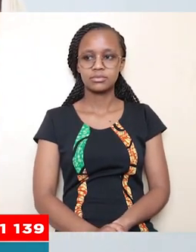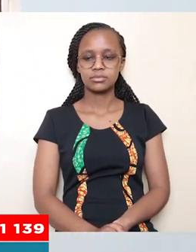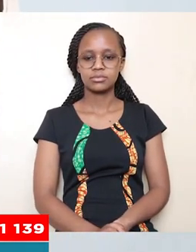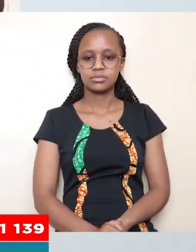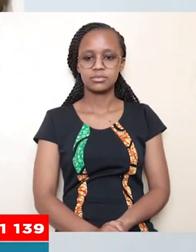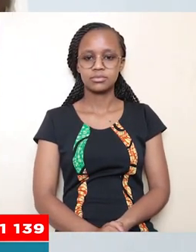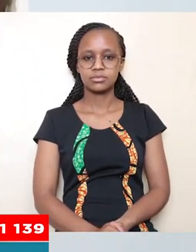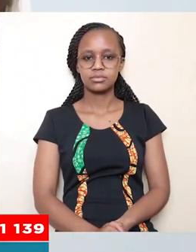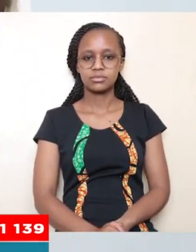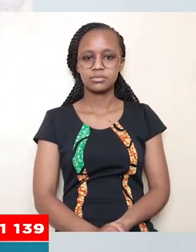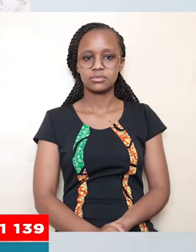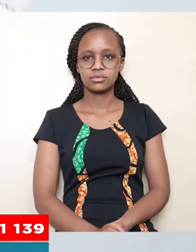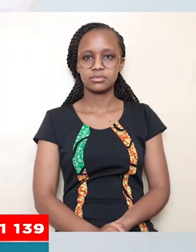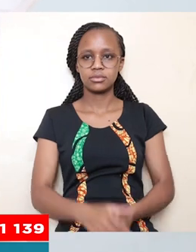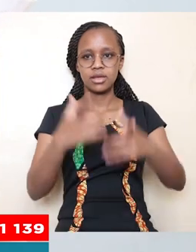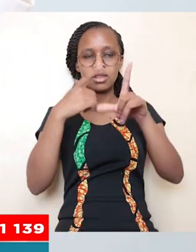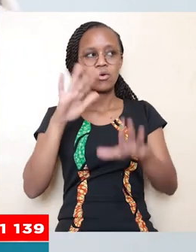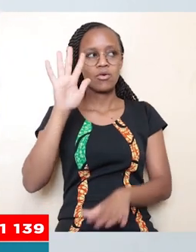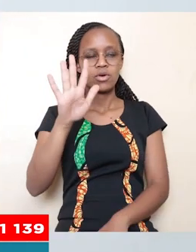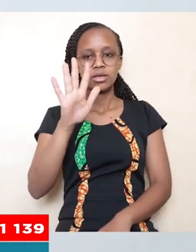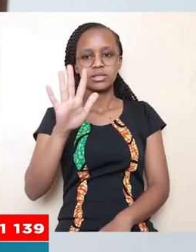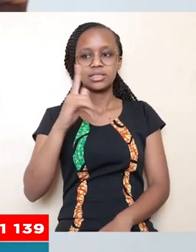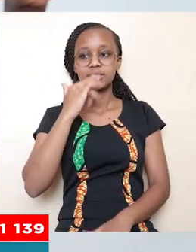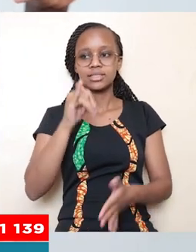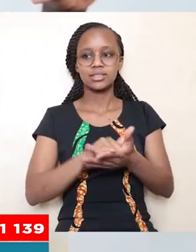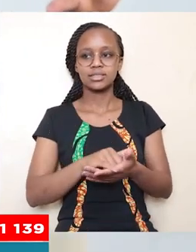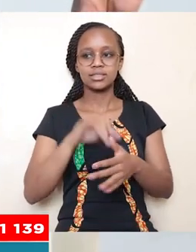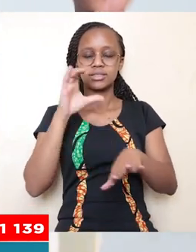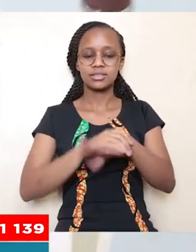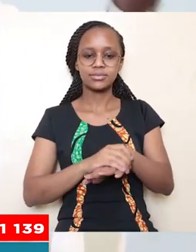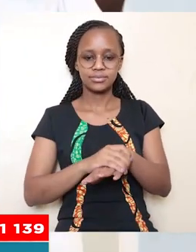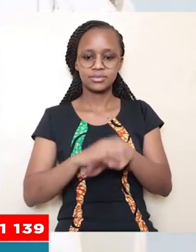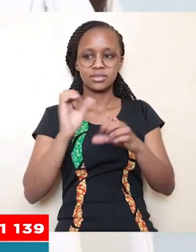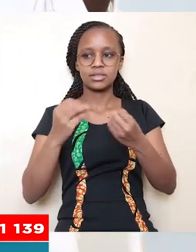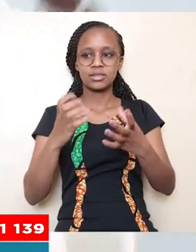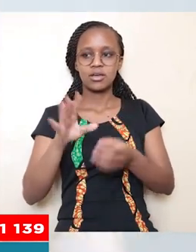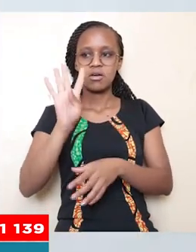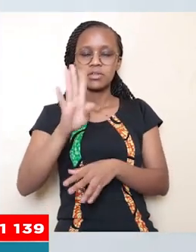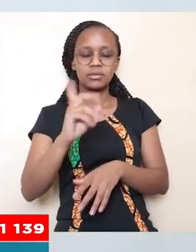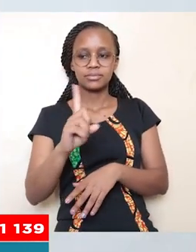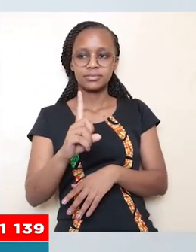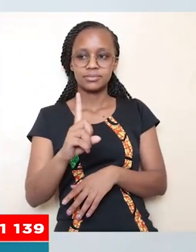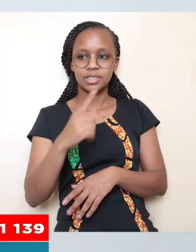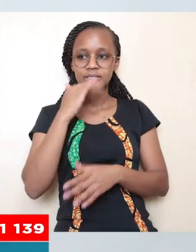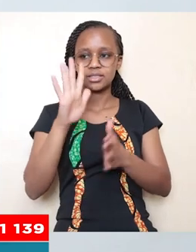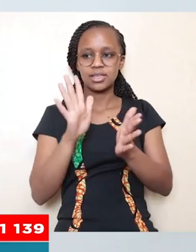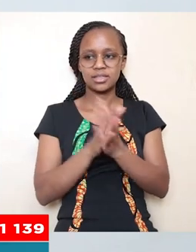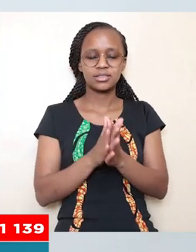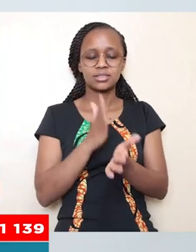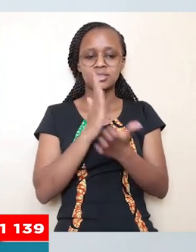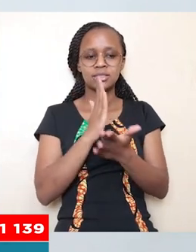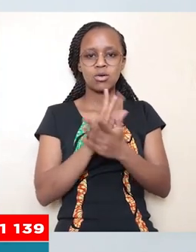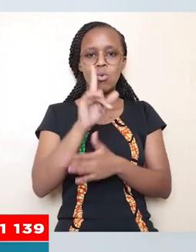We gauge language up to five. So I'm not saying that you get maybe the proficiency of four. I'm only saying at least